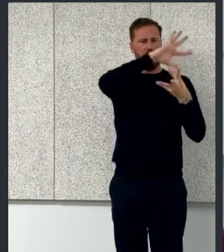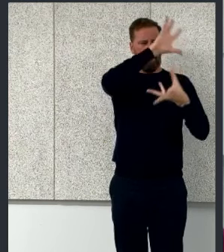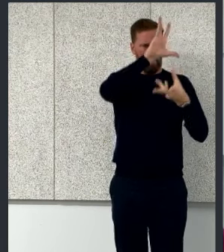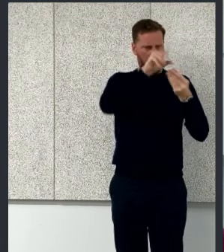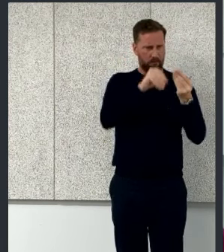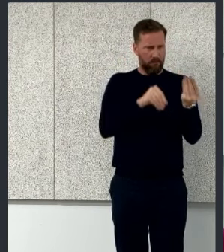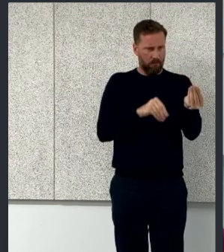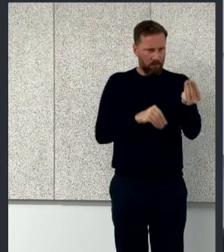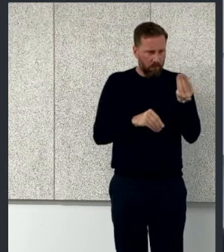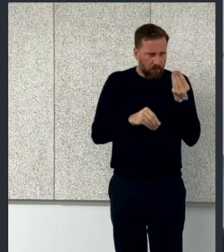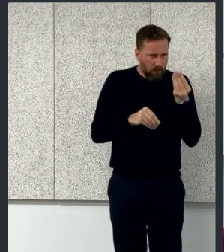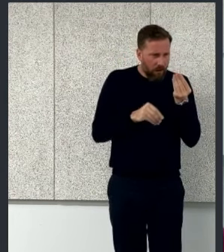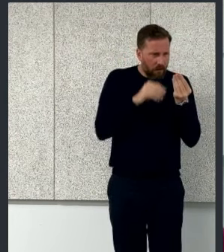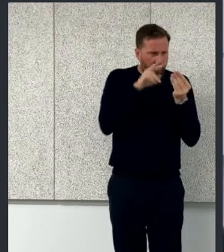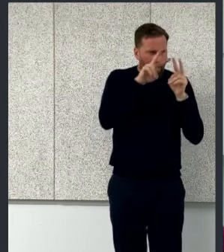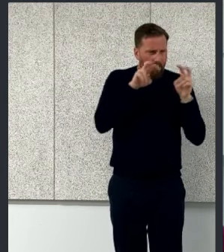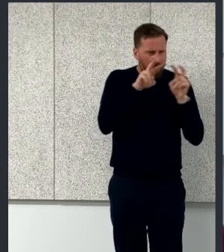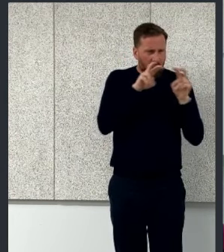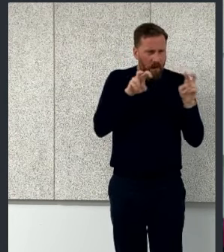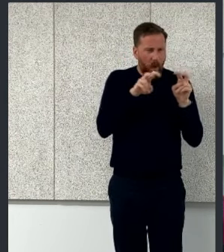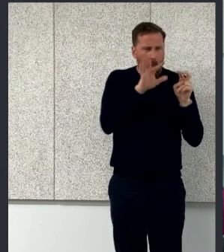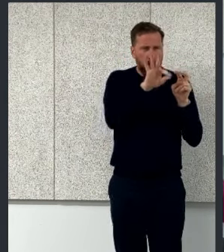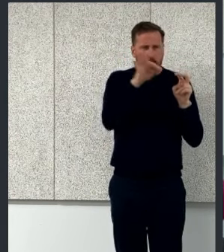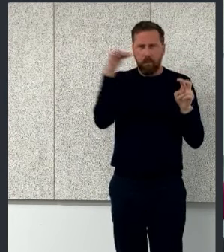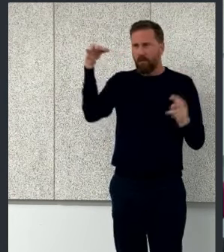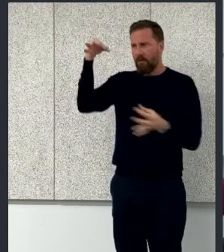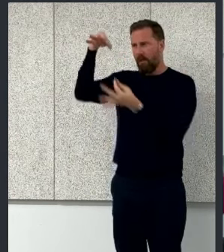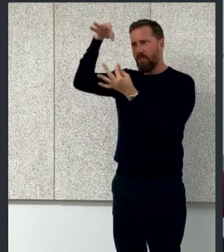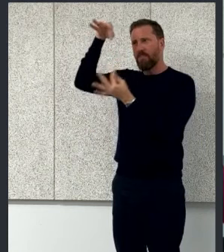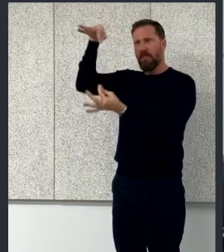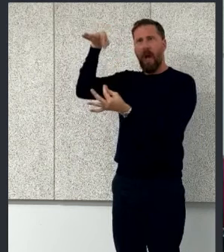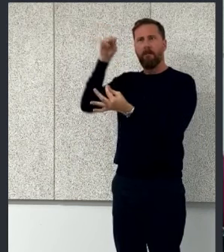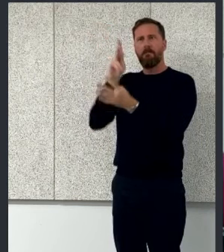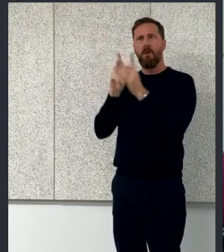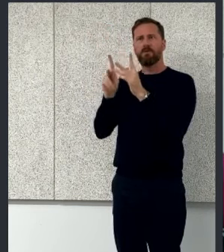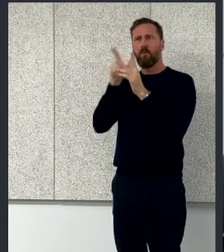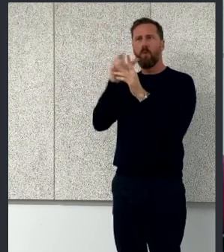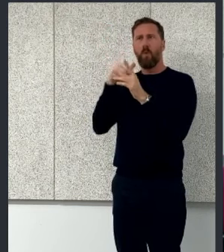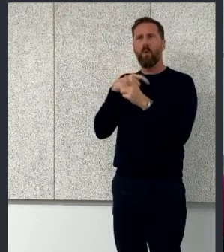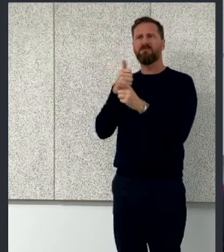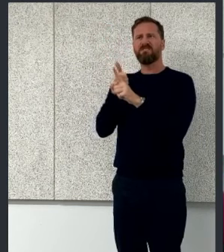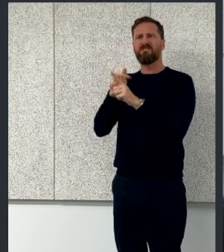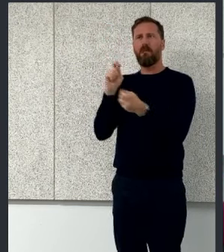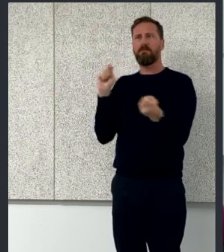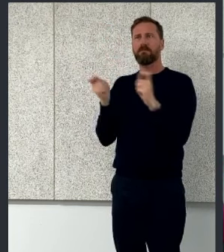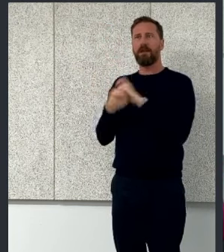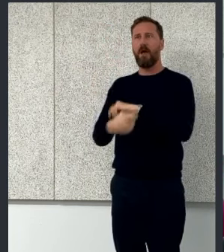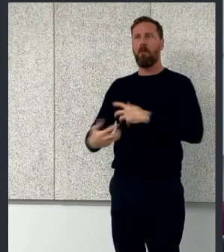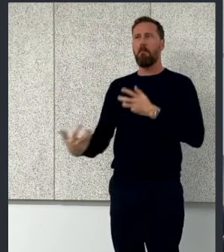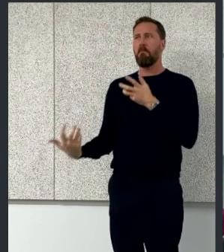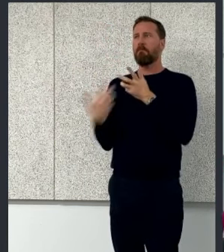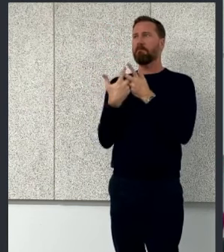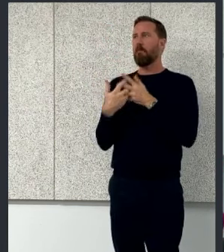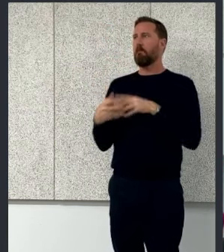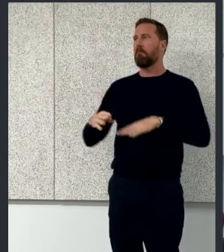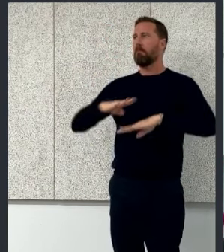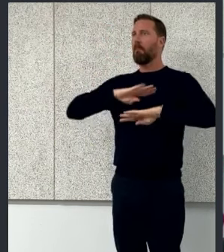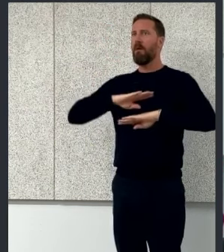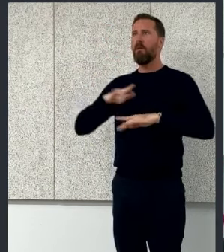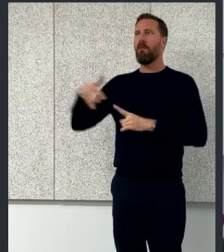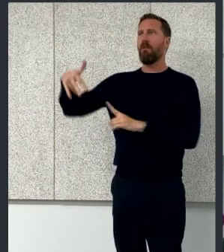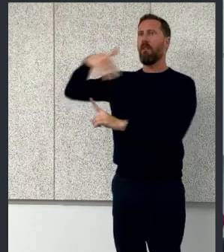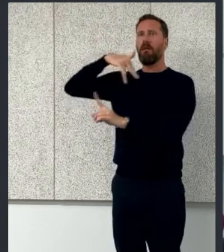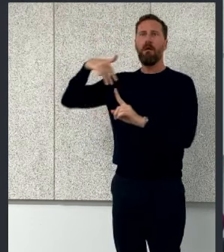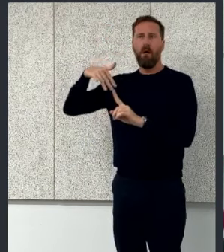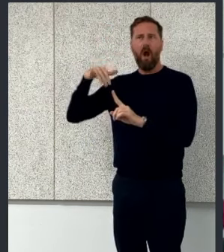like the evolutionary early adapters, right? You know, like they're doing something different, and how do we make